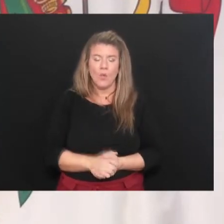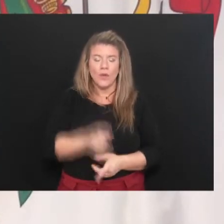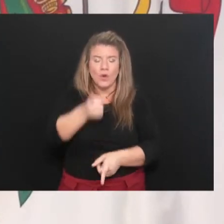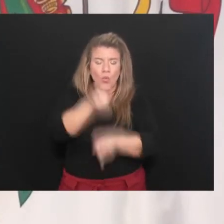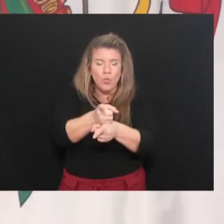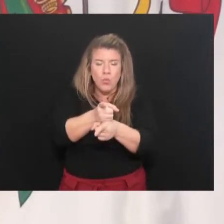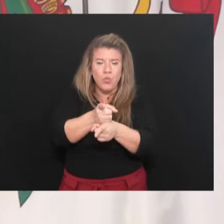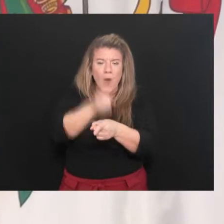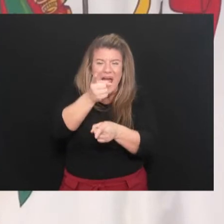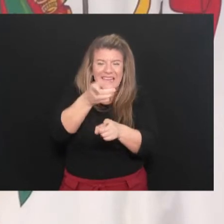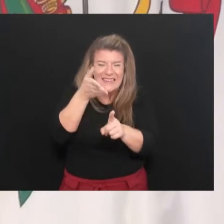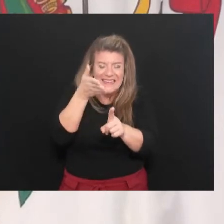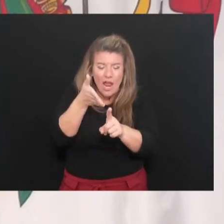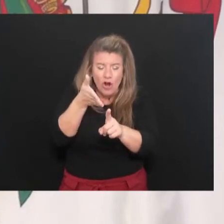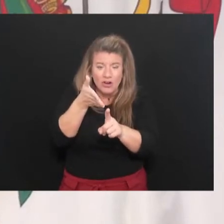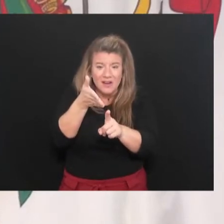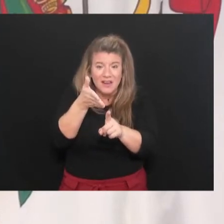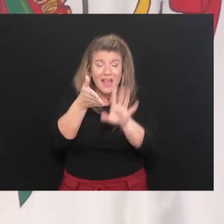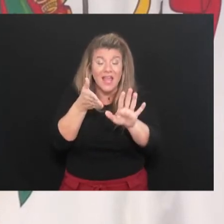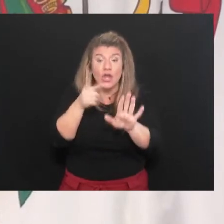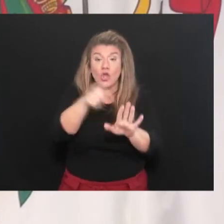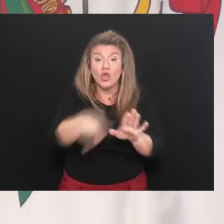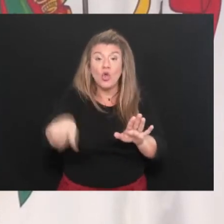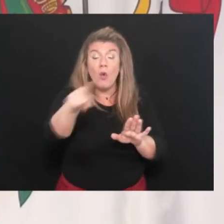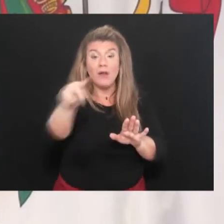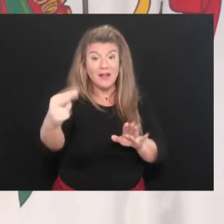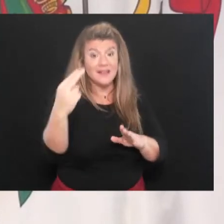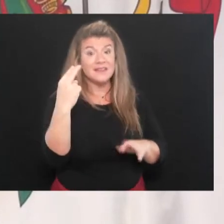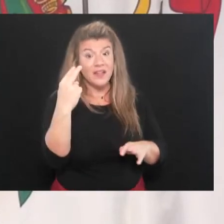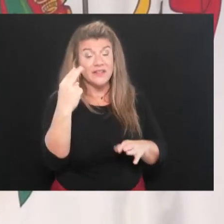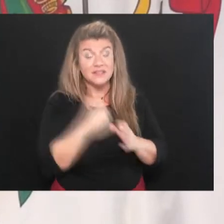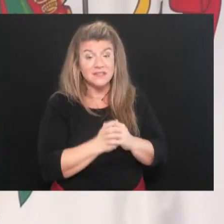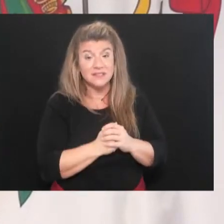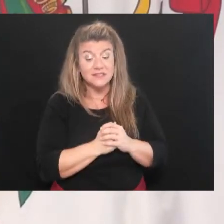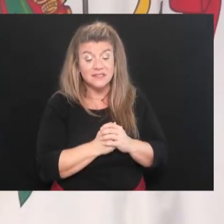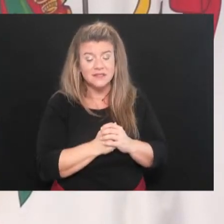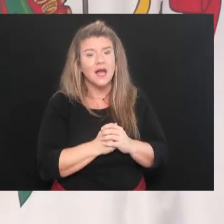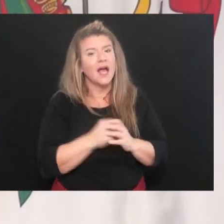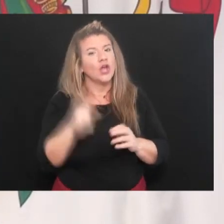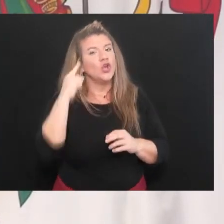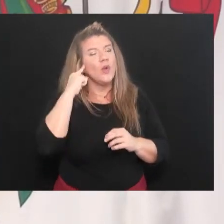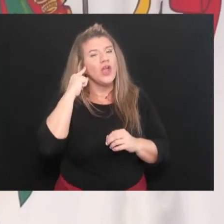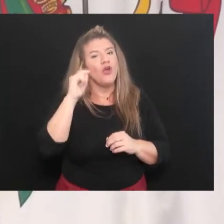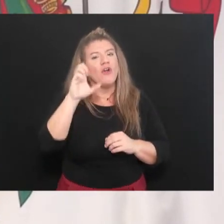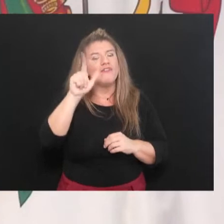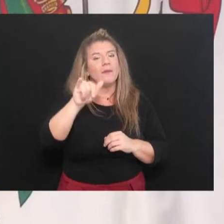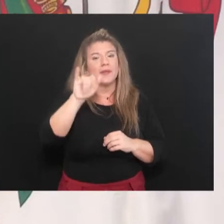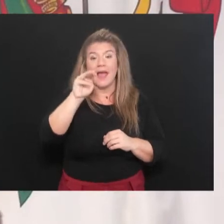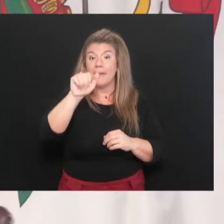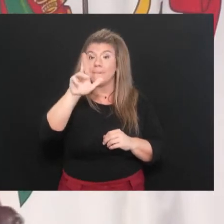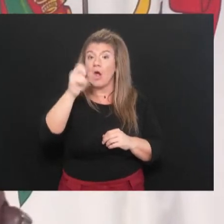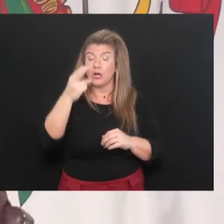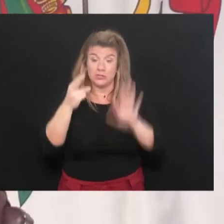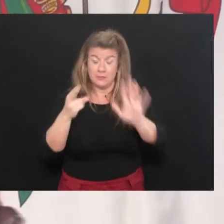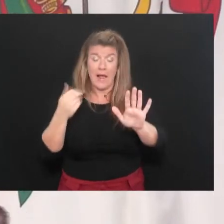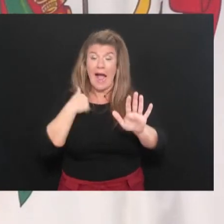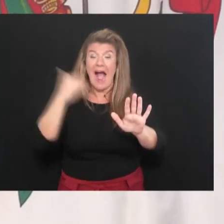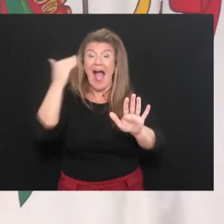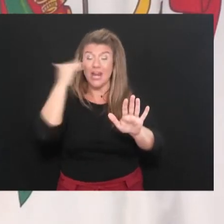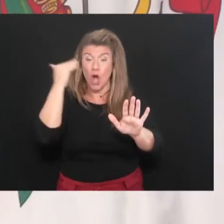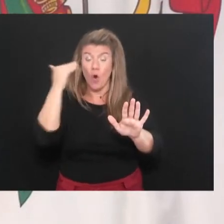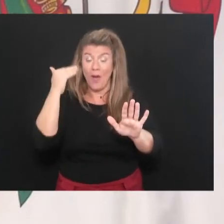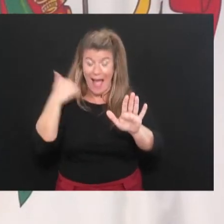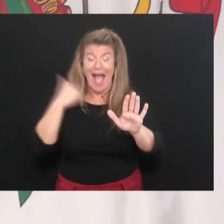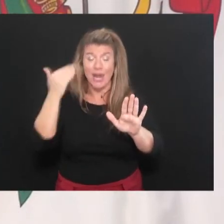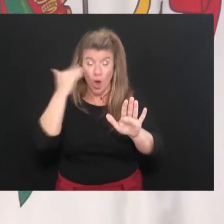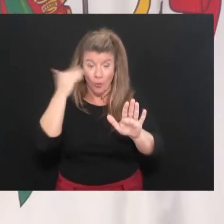verge. Now, everyone needs to hear this too. You'll hear it from Clay Marsh. I know it. I